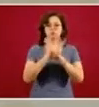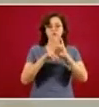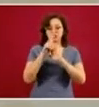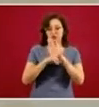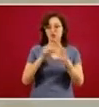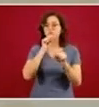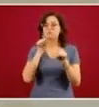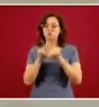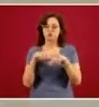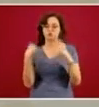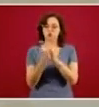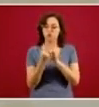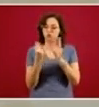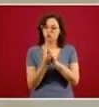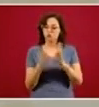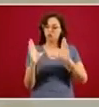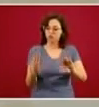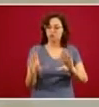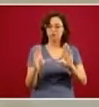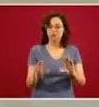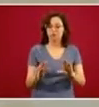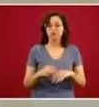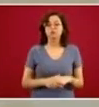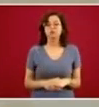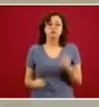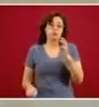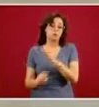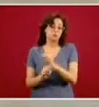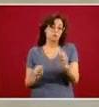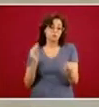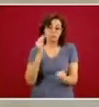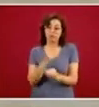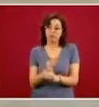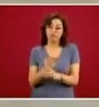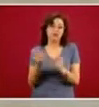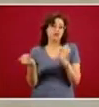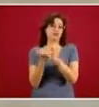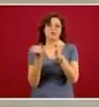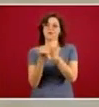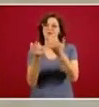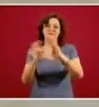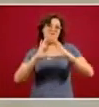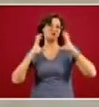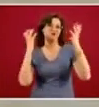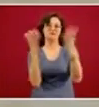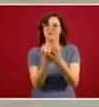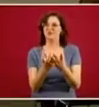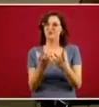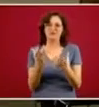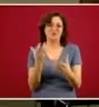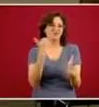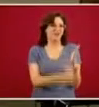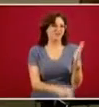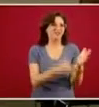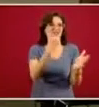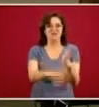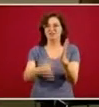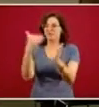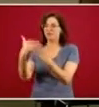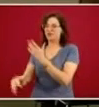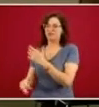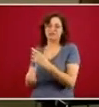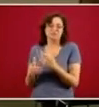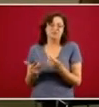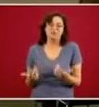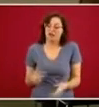training and they all have access to supplies. Now, of course, when it comes to supplies, we've